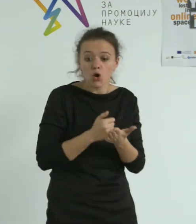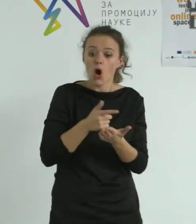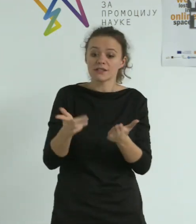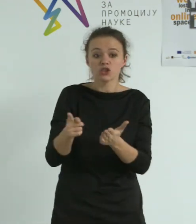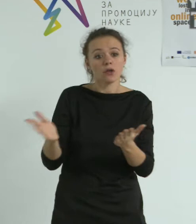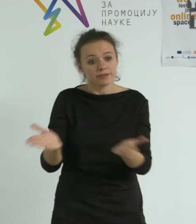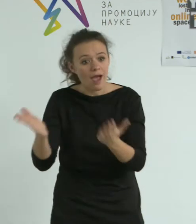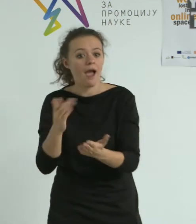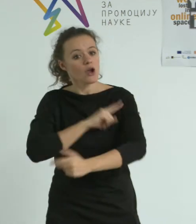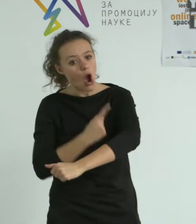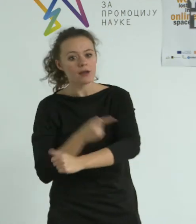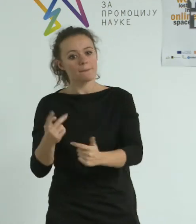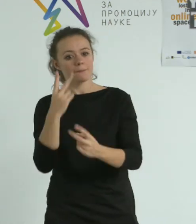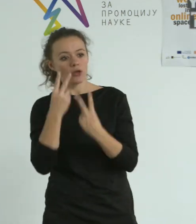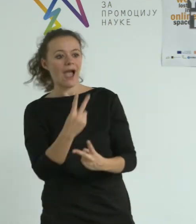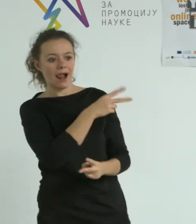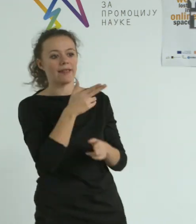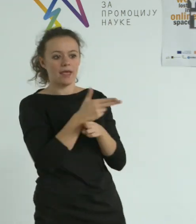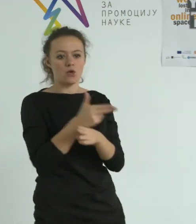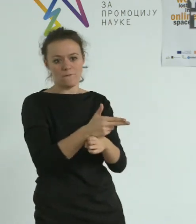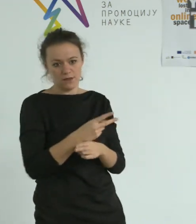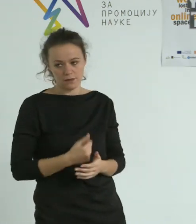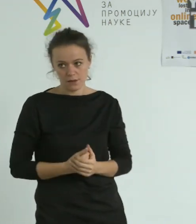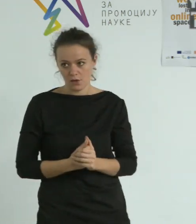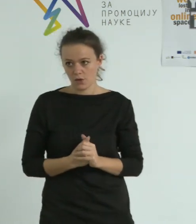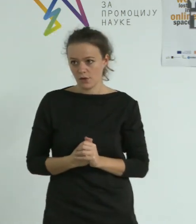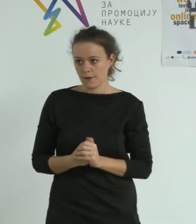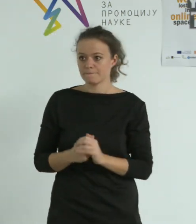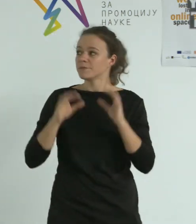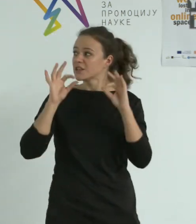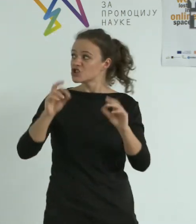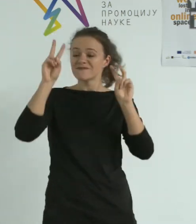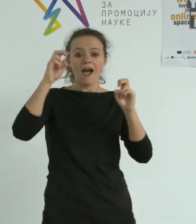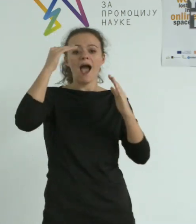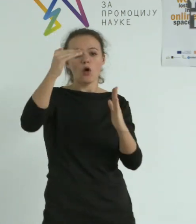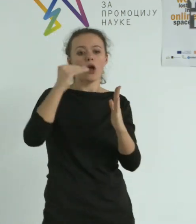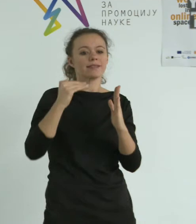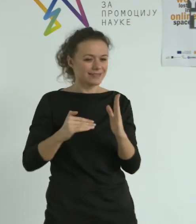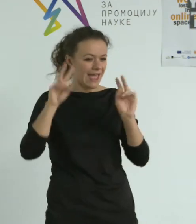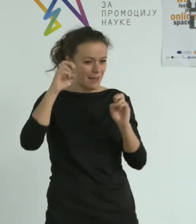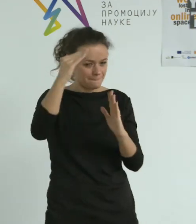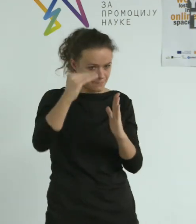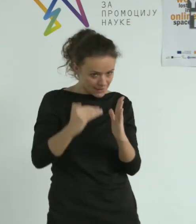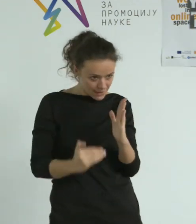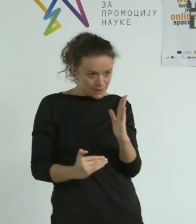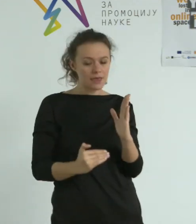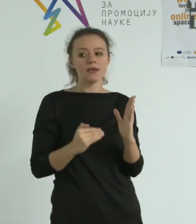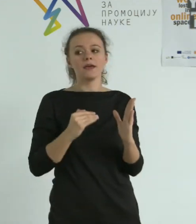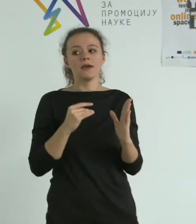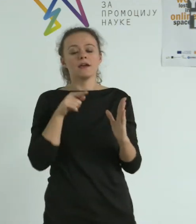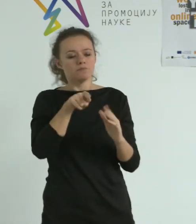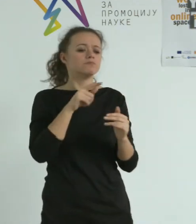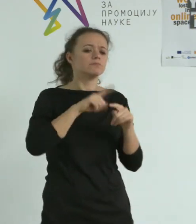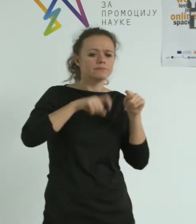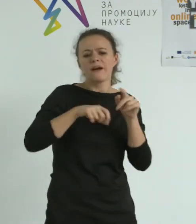to watch. Also, we have, after each topic, we have additional resources and videos,